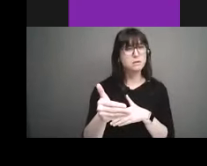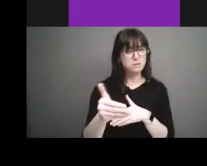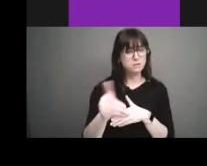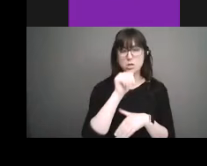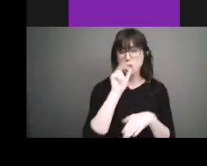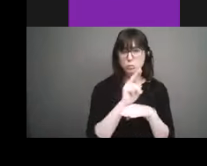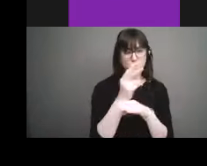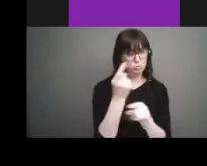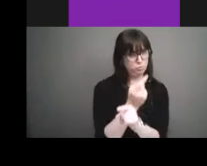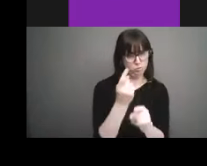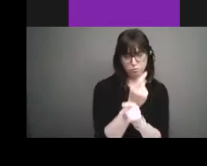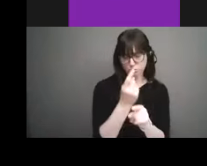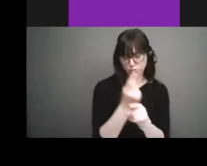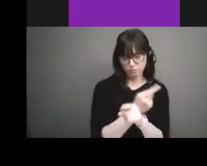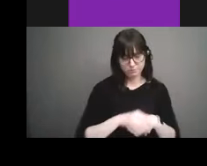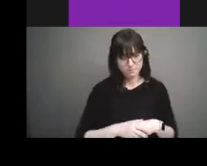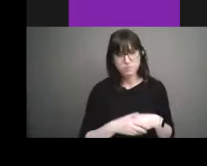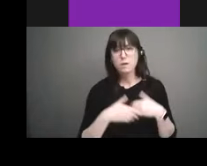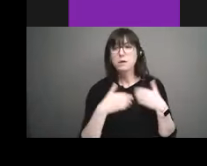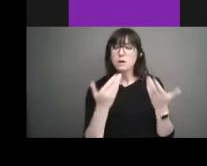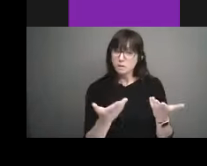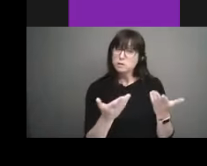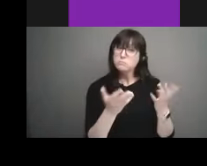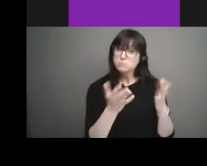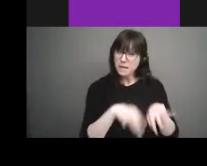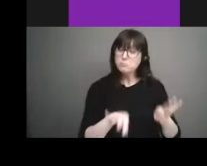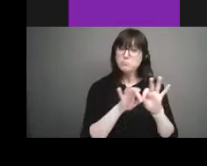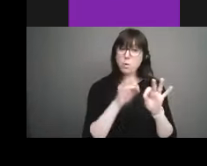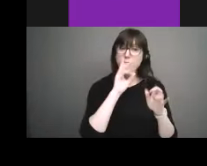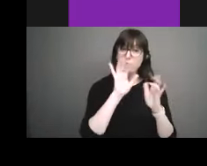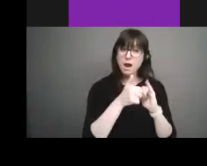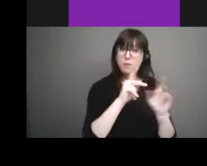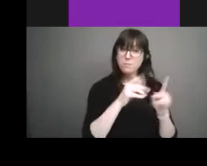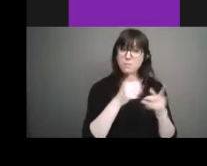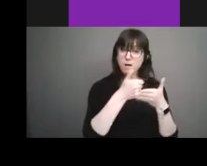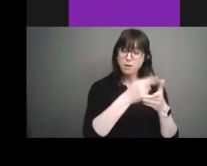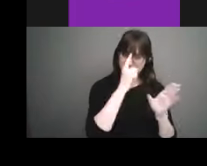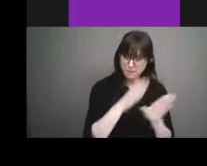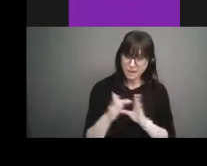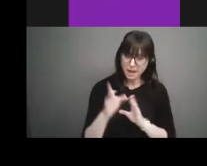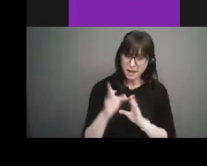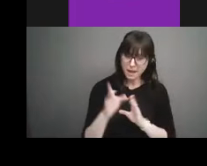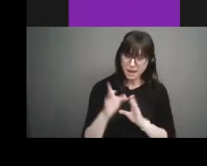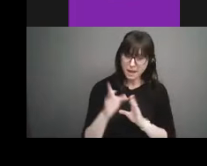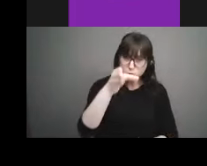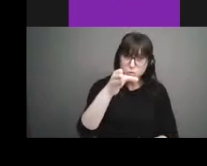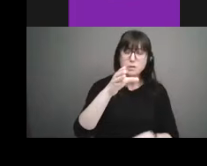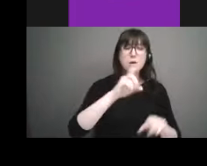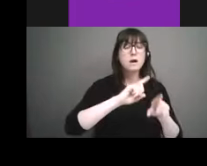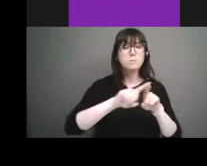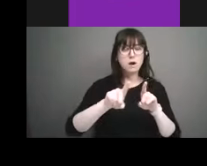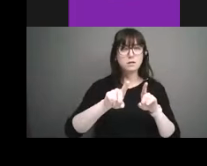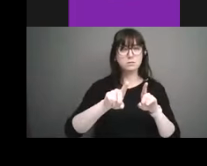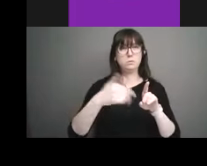While they can form an important part of a person's planning, because then the person has the opportunity to